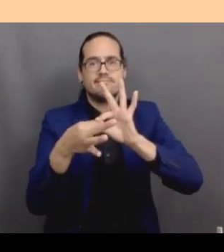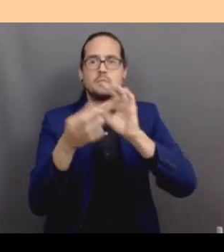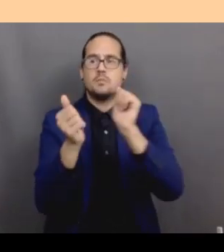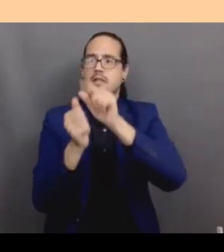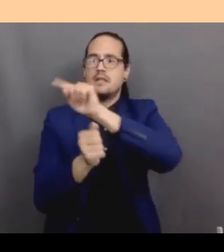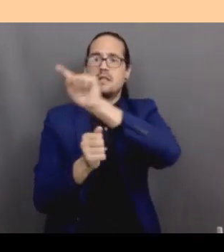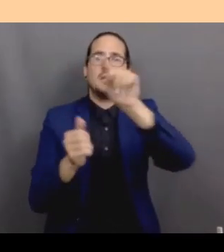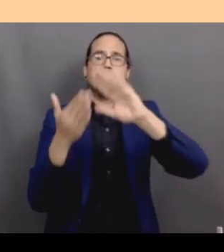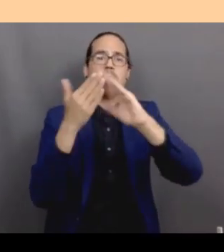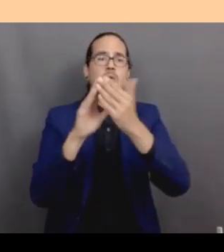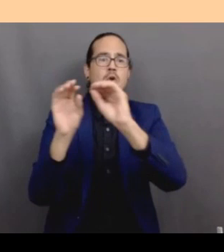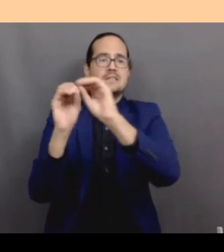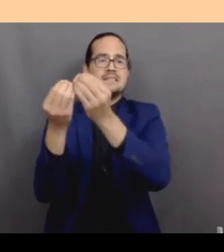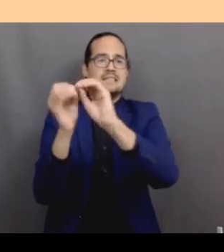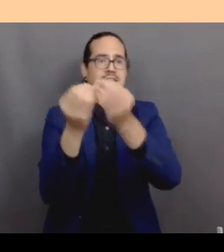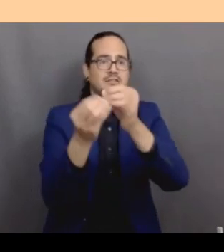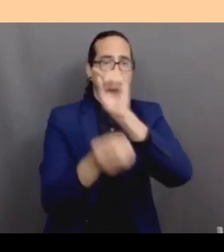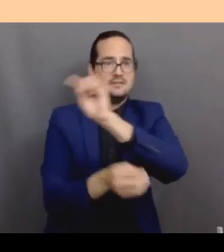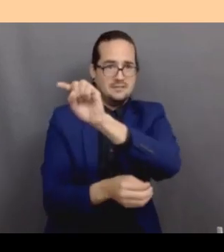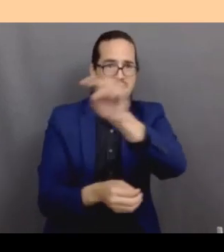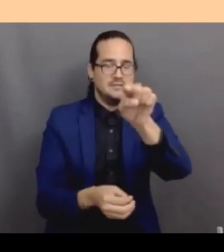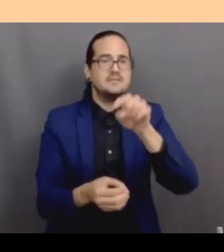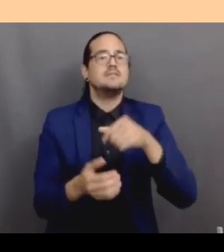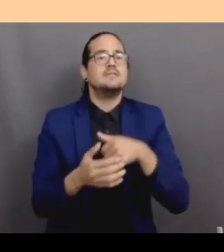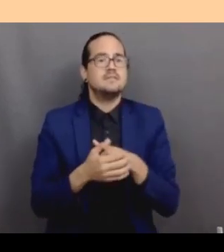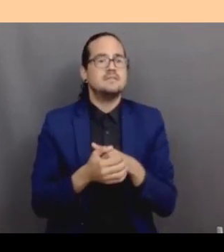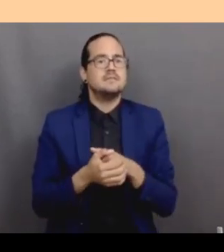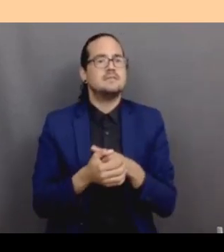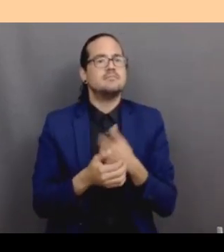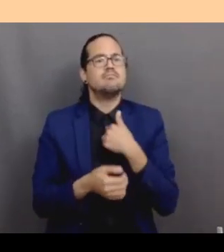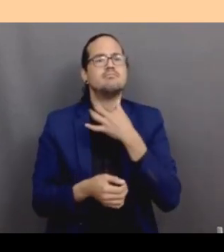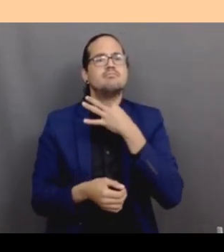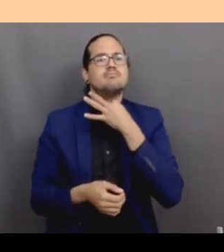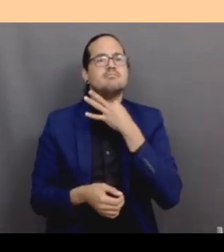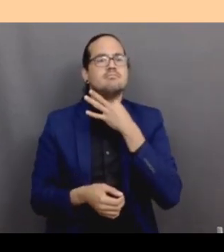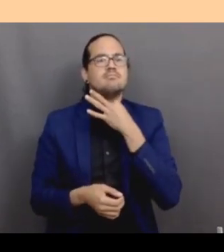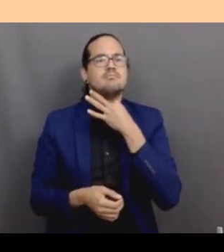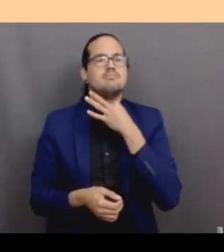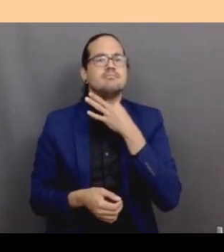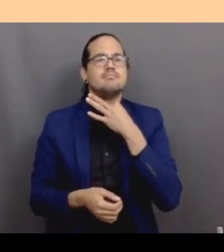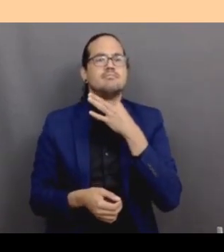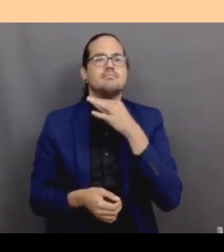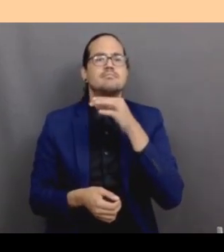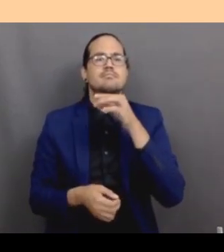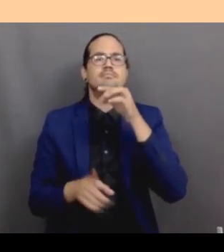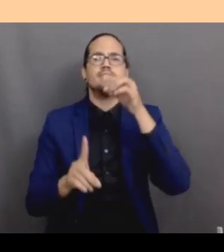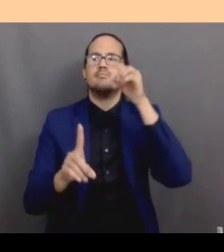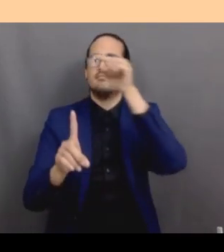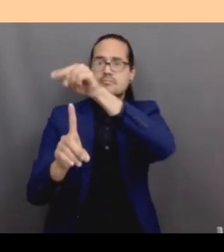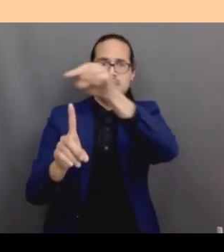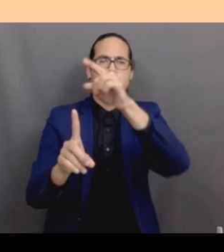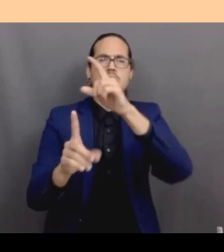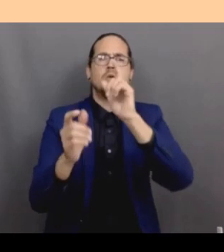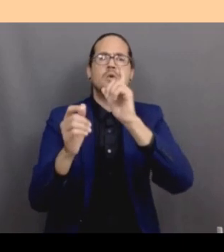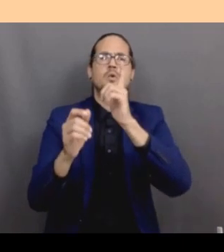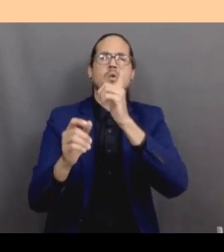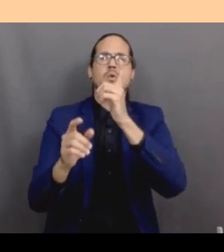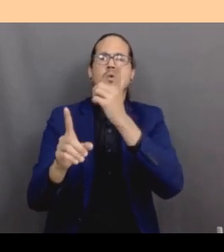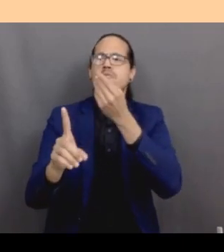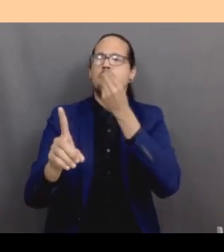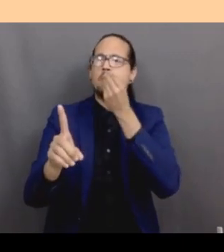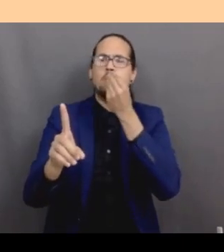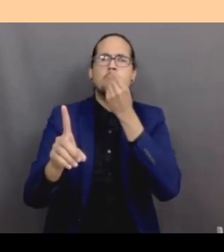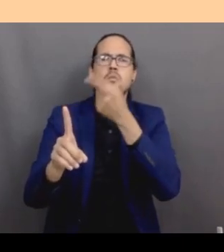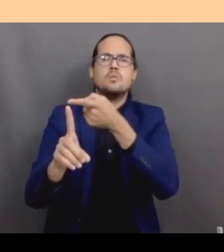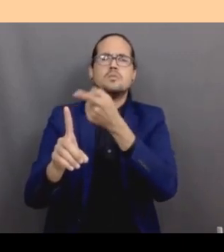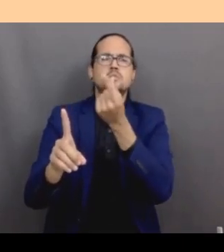a touch point for food, for instance, they are provided an entry point to other services. How does this work? Enlighten me. I've never